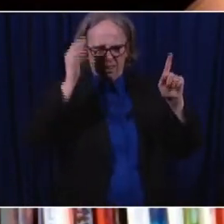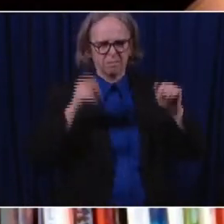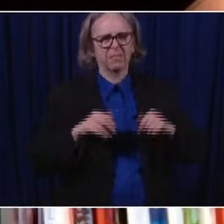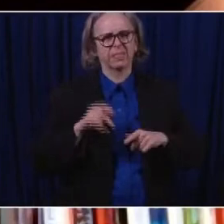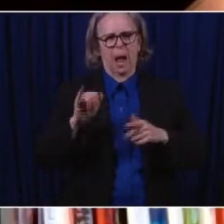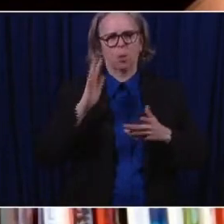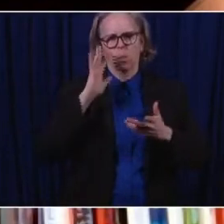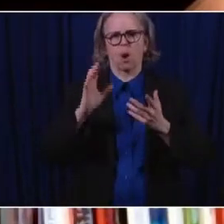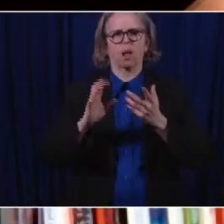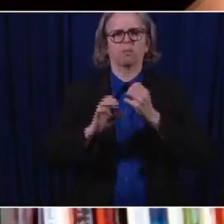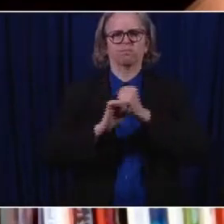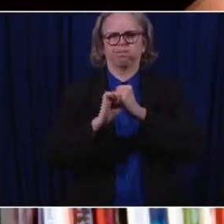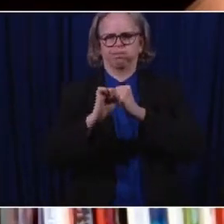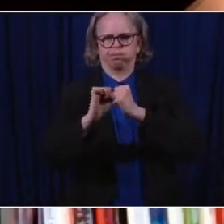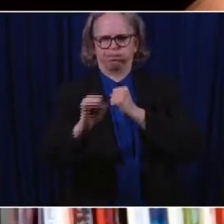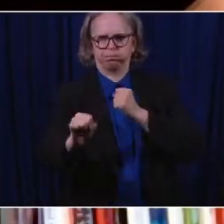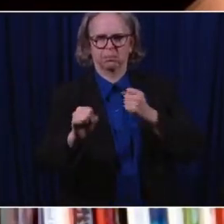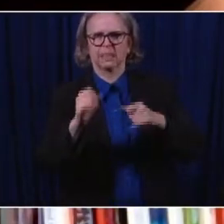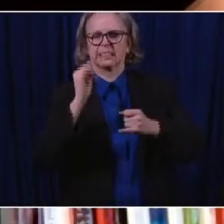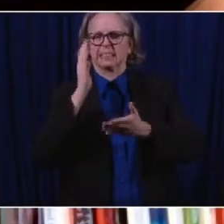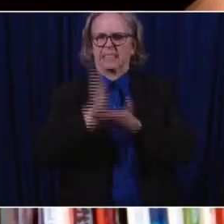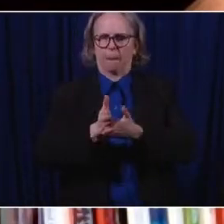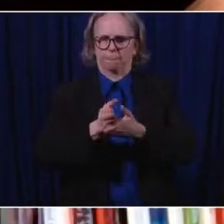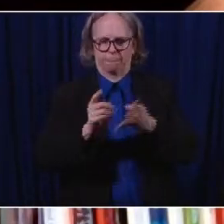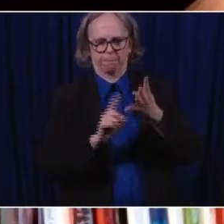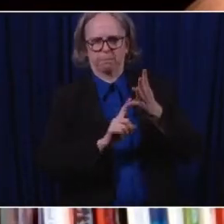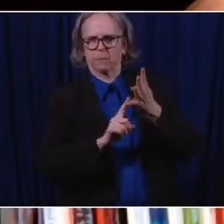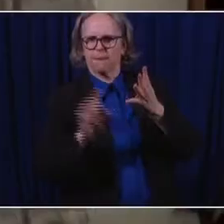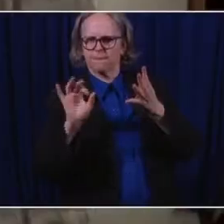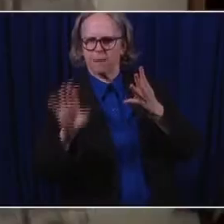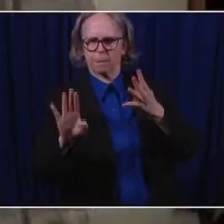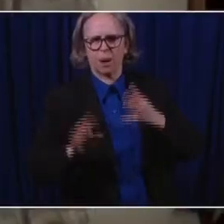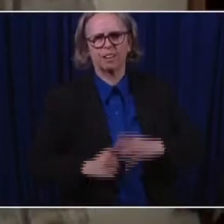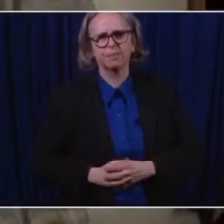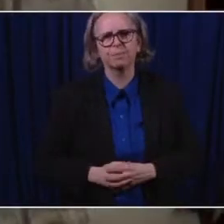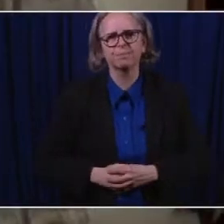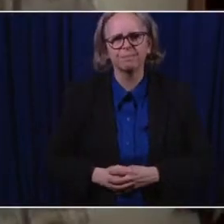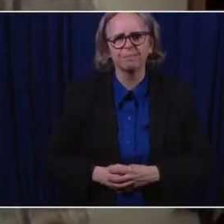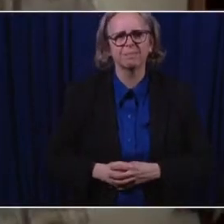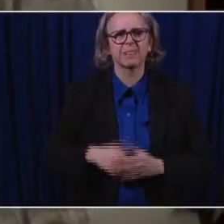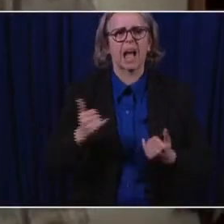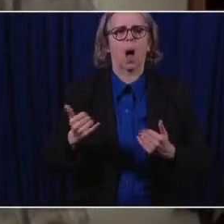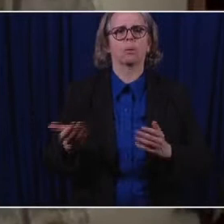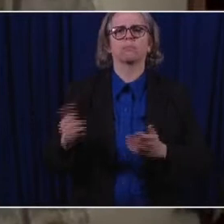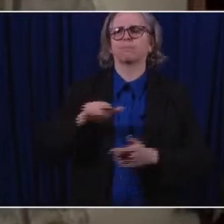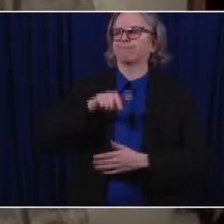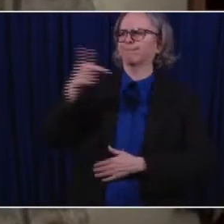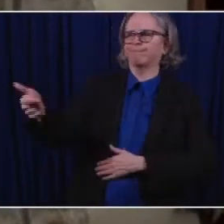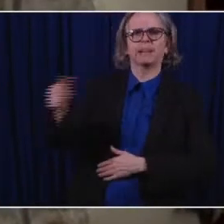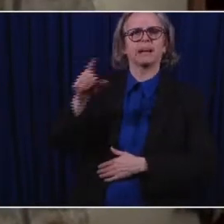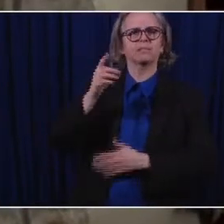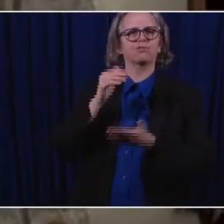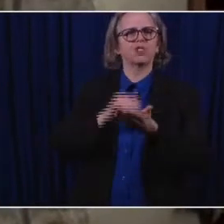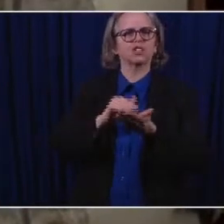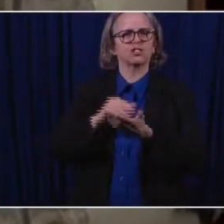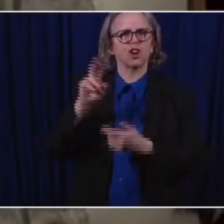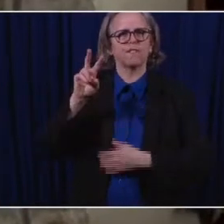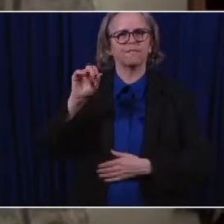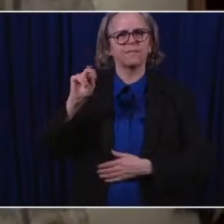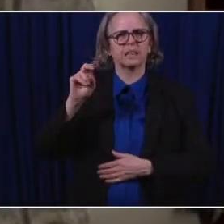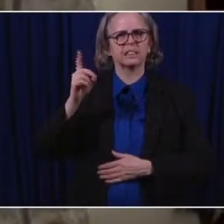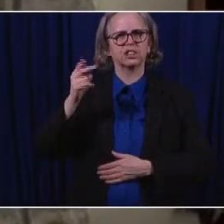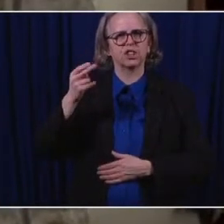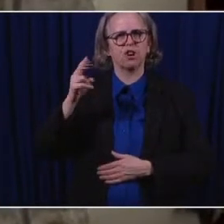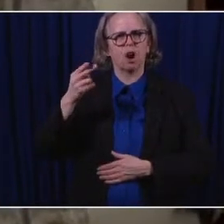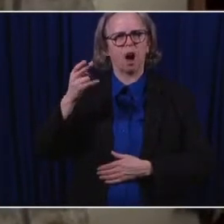February. Doctor, you want to take the other question? Yes, Governor, thank you very much. Well, the question about herd immunity is a